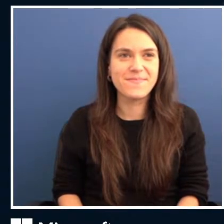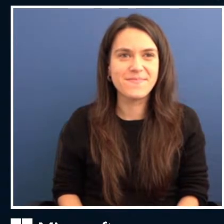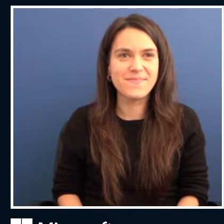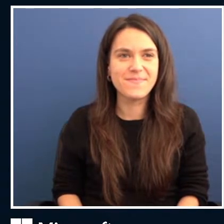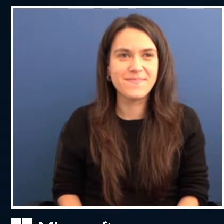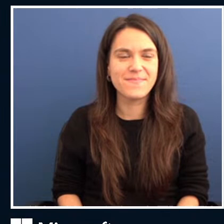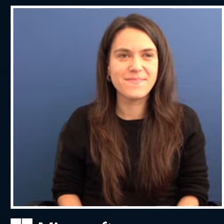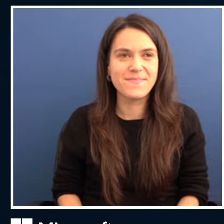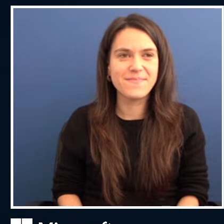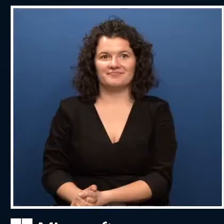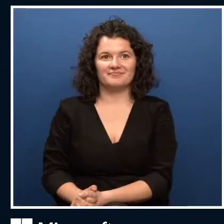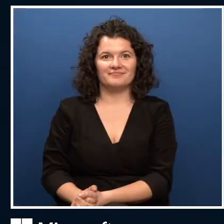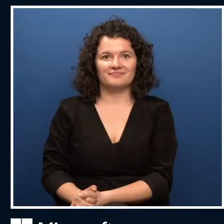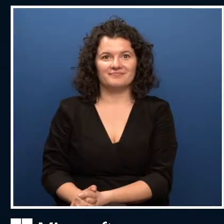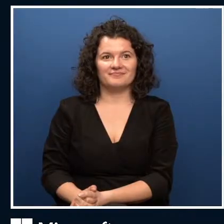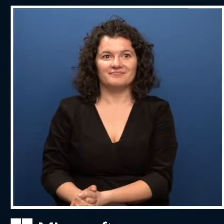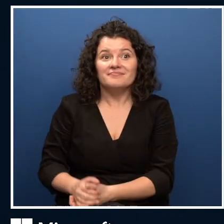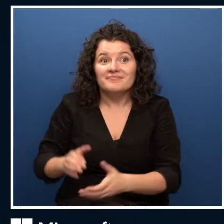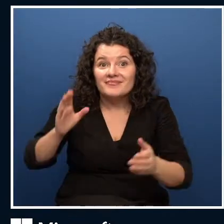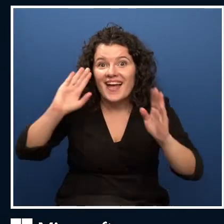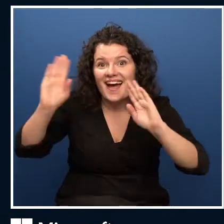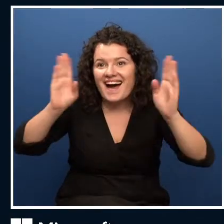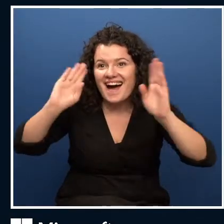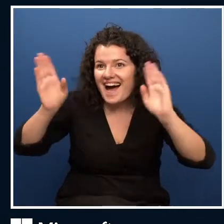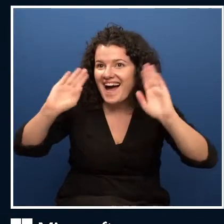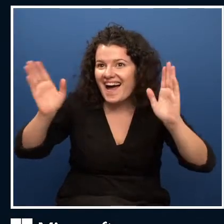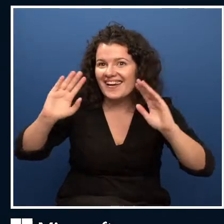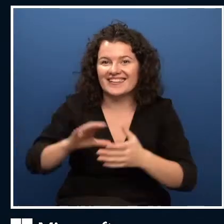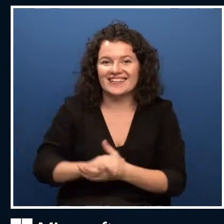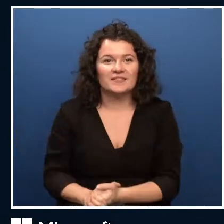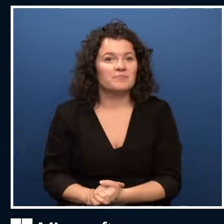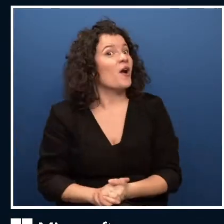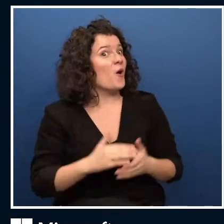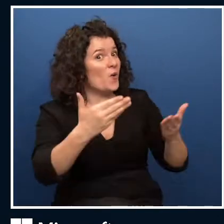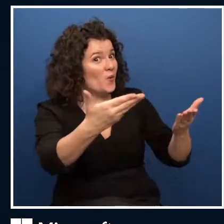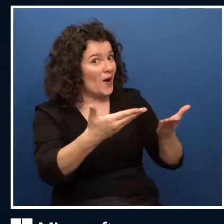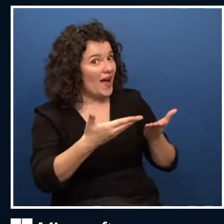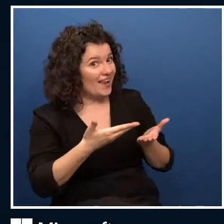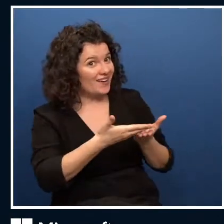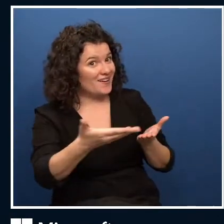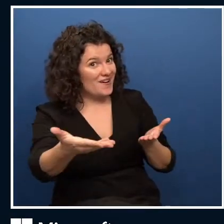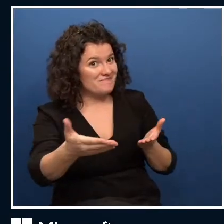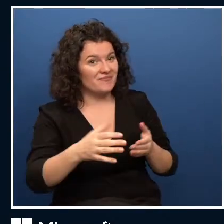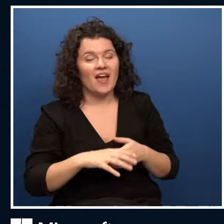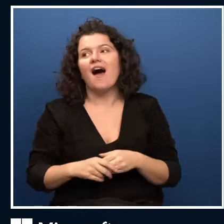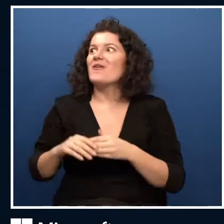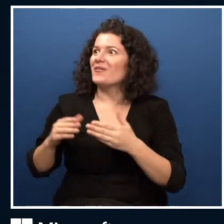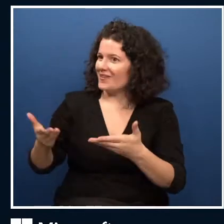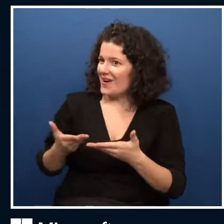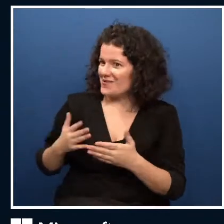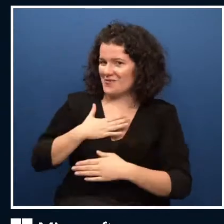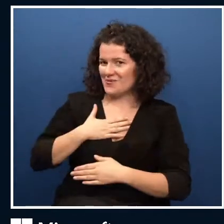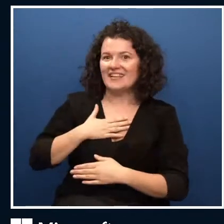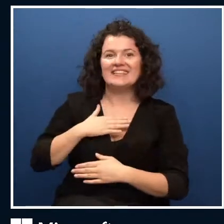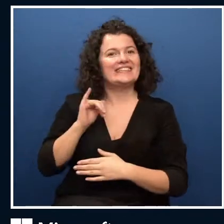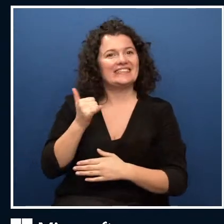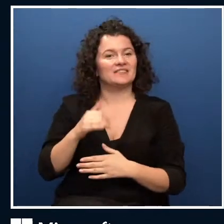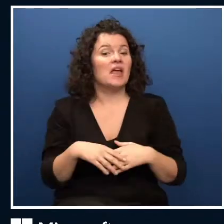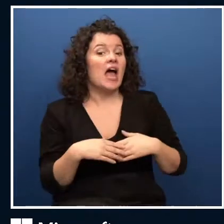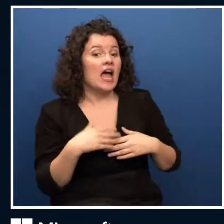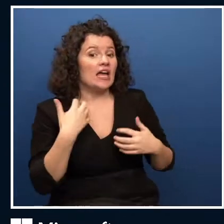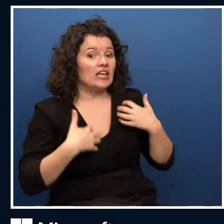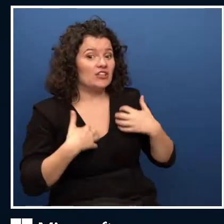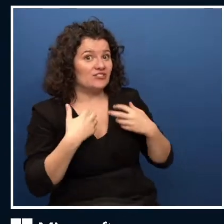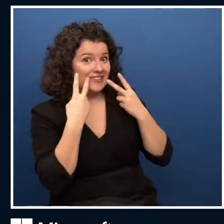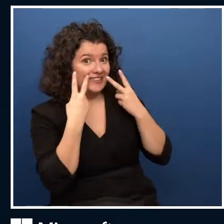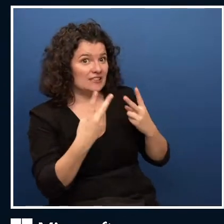Yeah, that's so glad to see you. And I think this last panel should be like the most interesting for students, like how you should craft your career, how